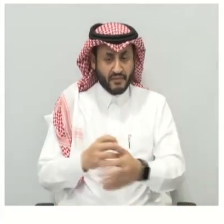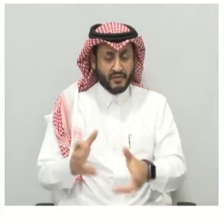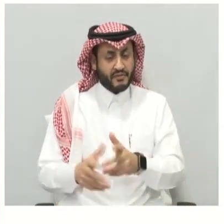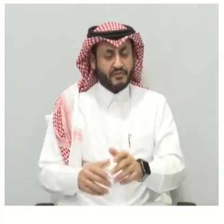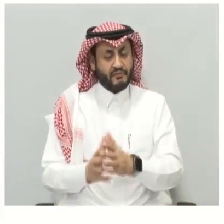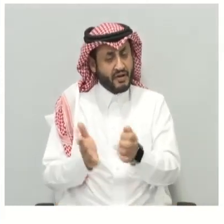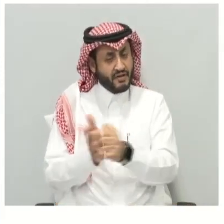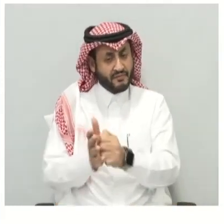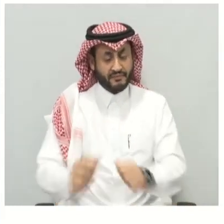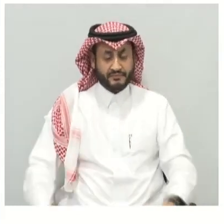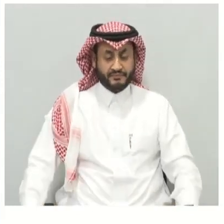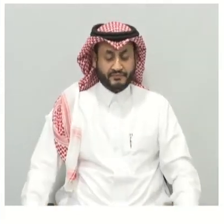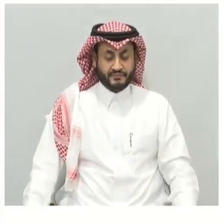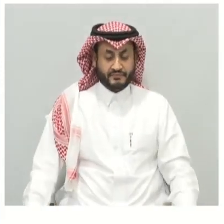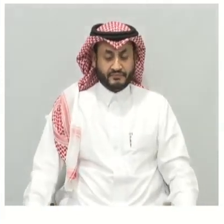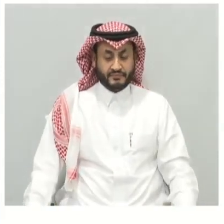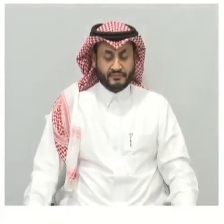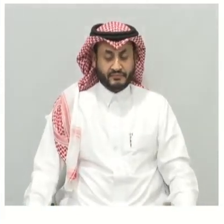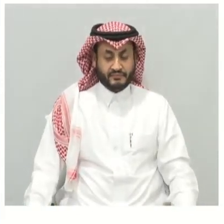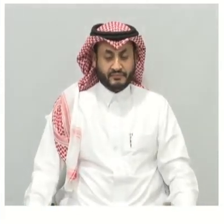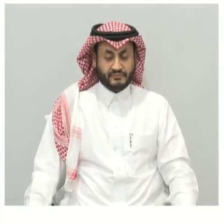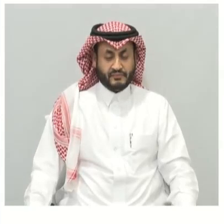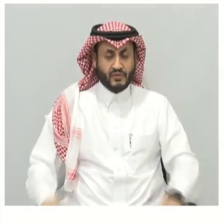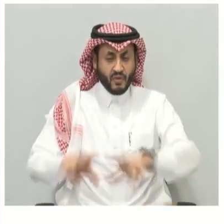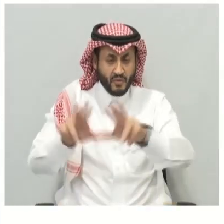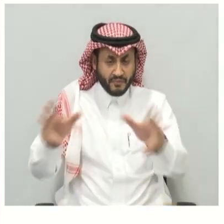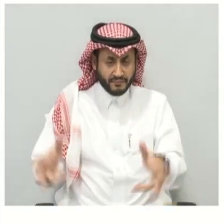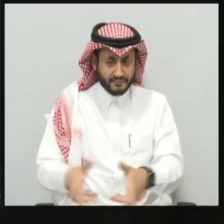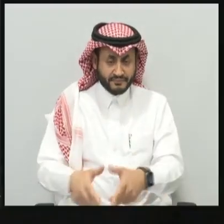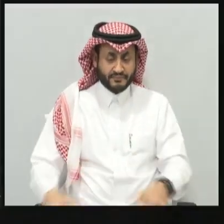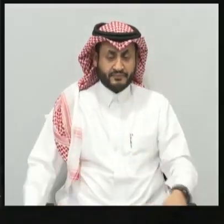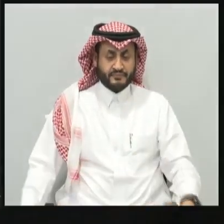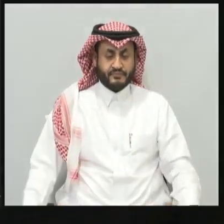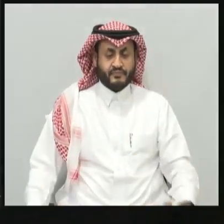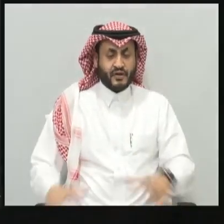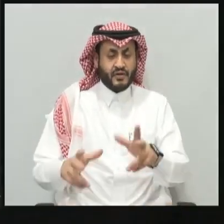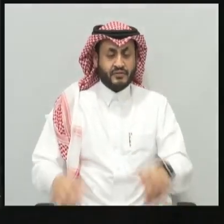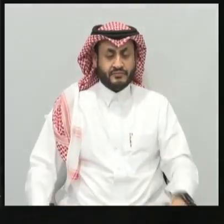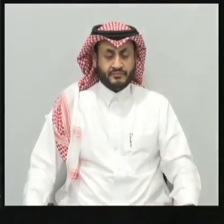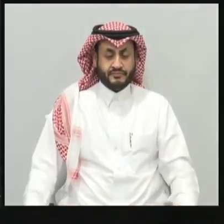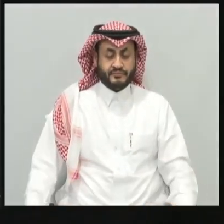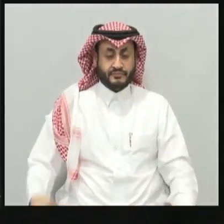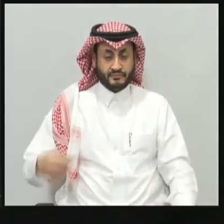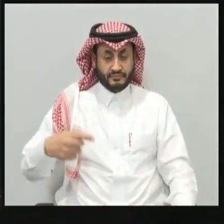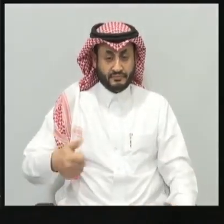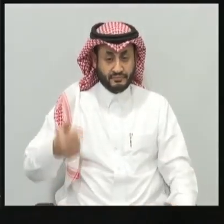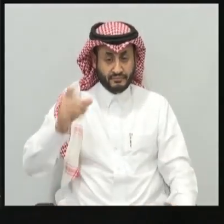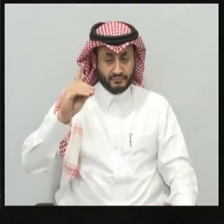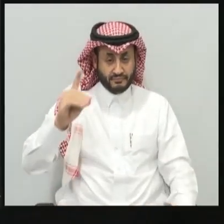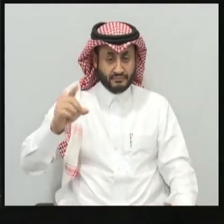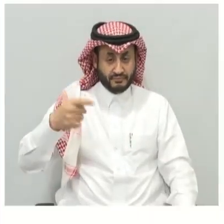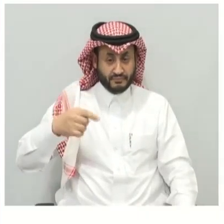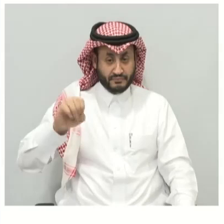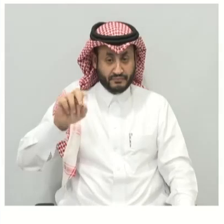our homework and different things. So all of these items we call them gadgets. Okay,